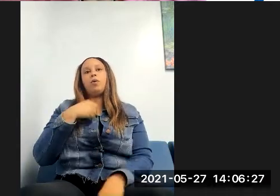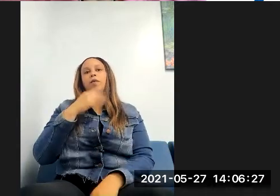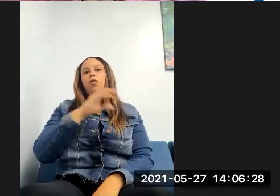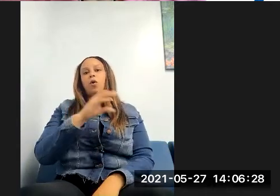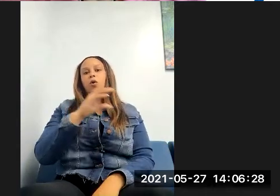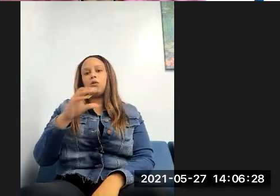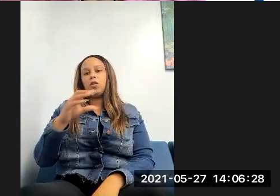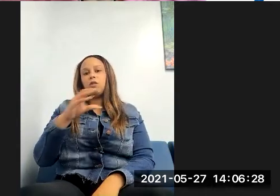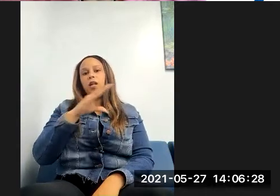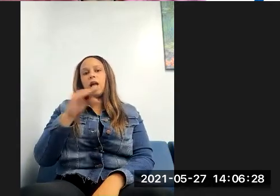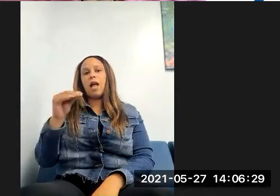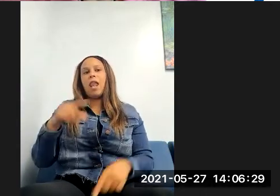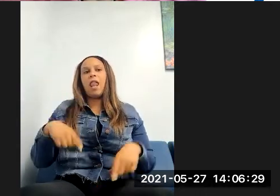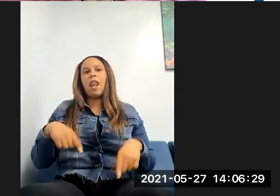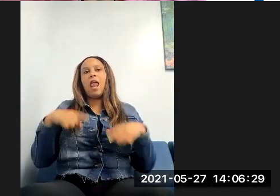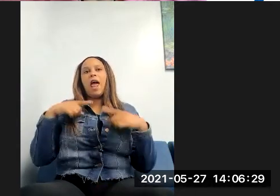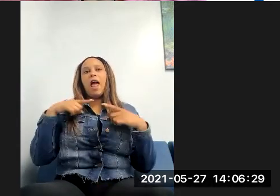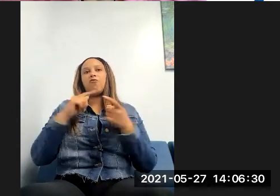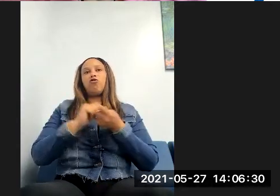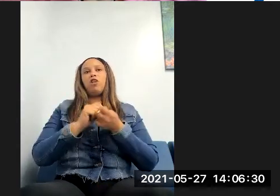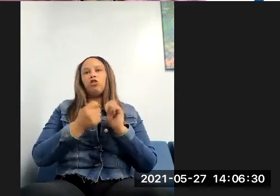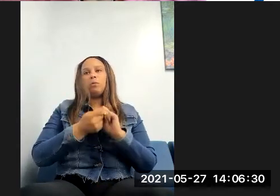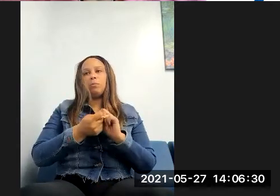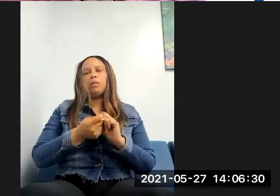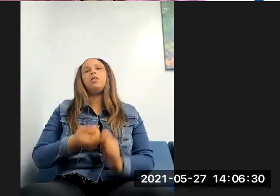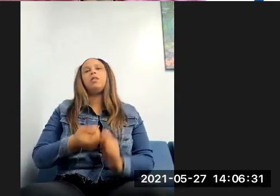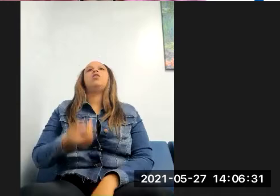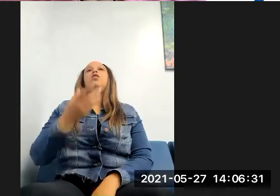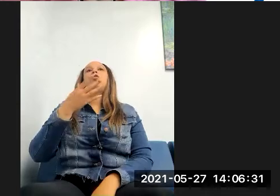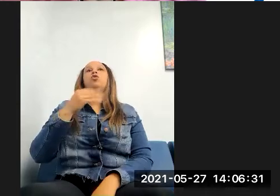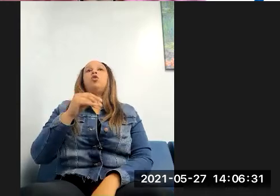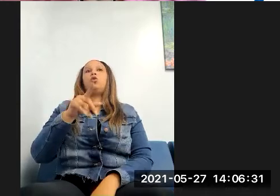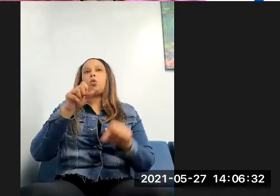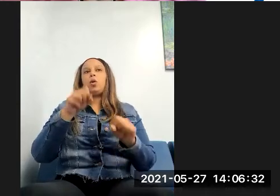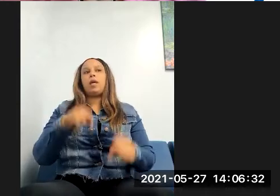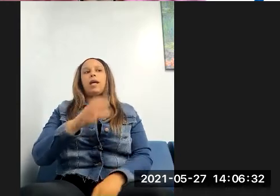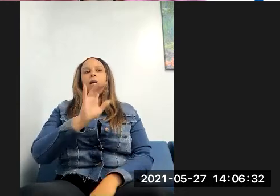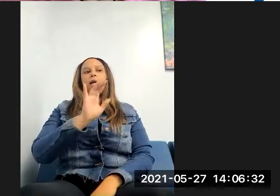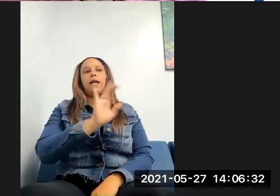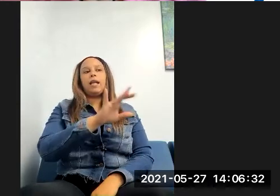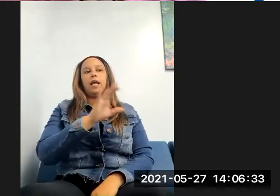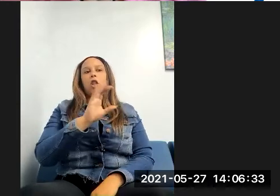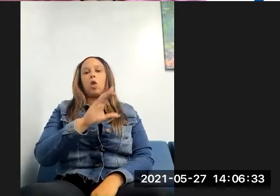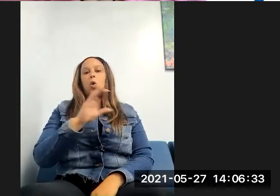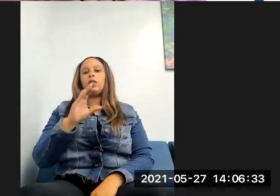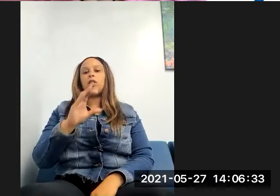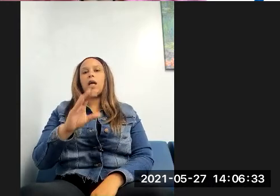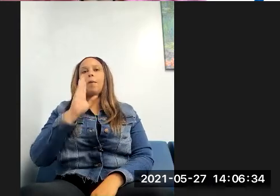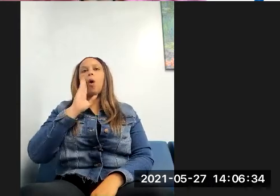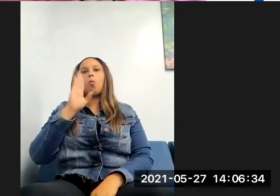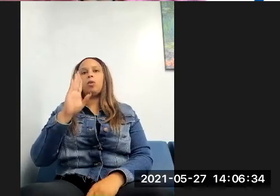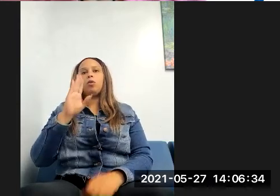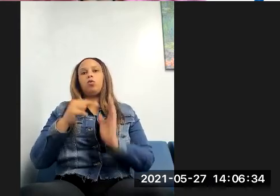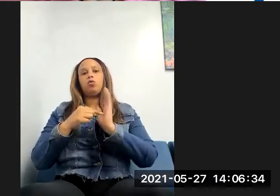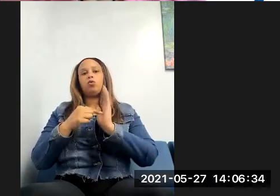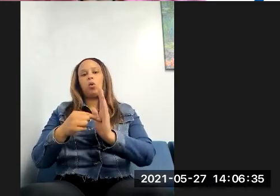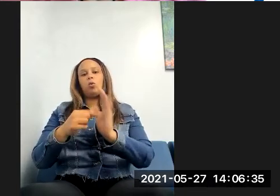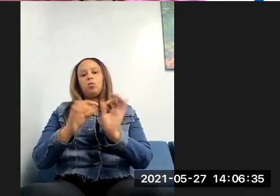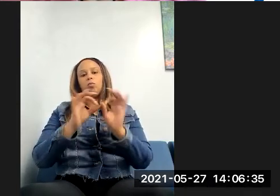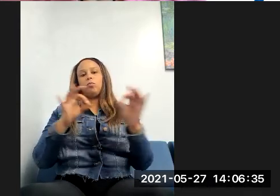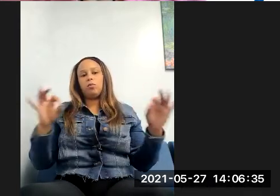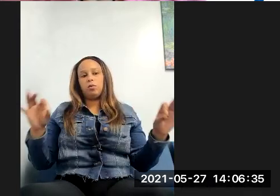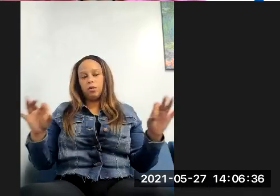live transcription. You can use access those by clicking on the closed captioning button at the bottom of your